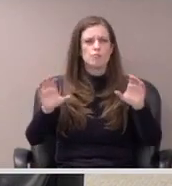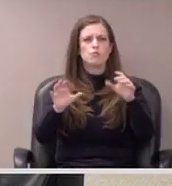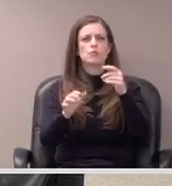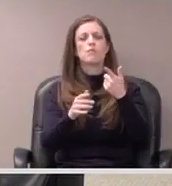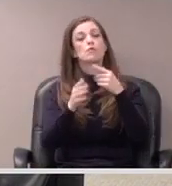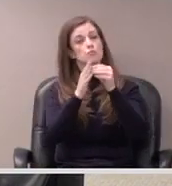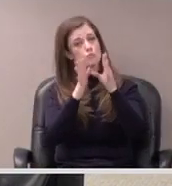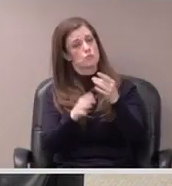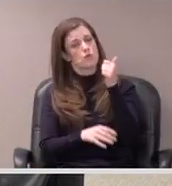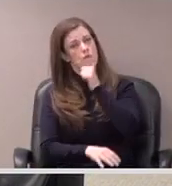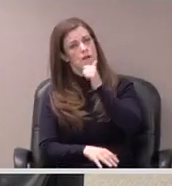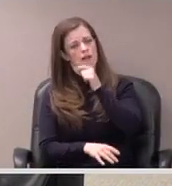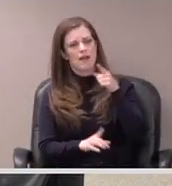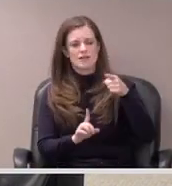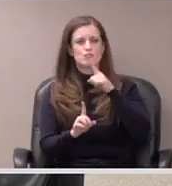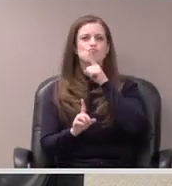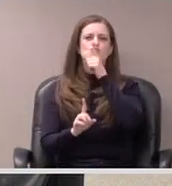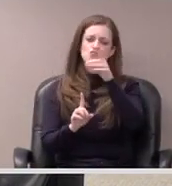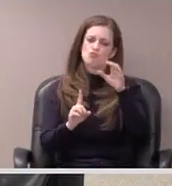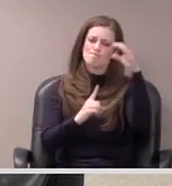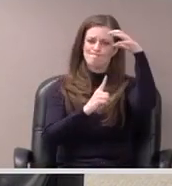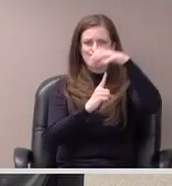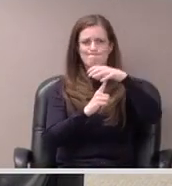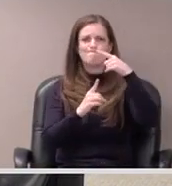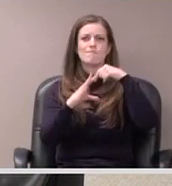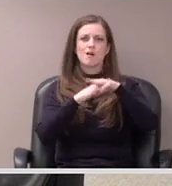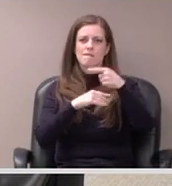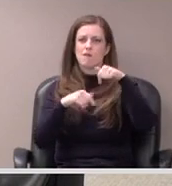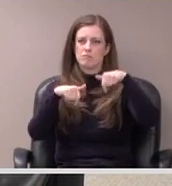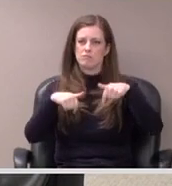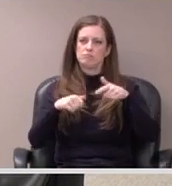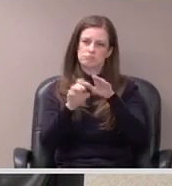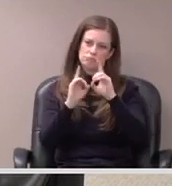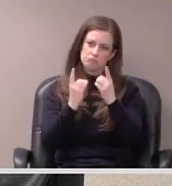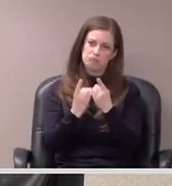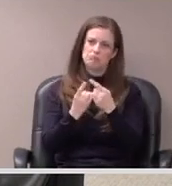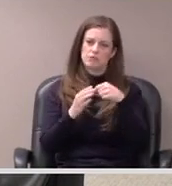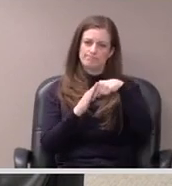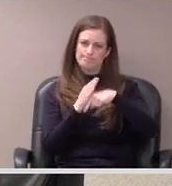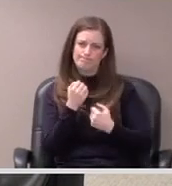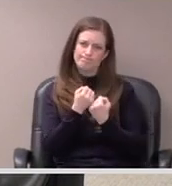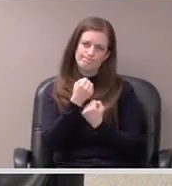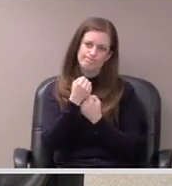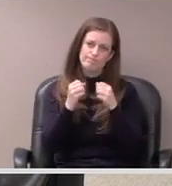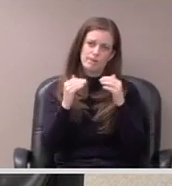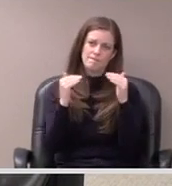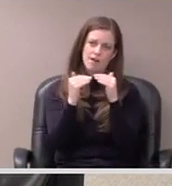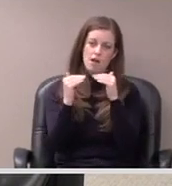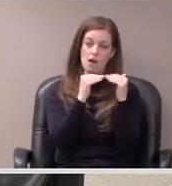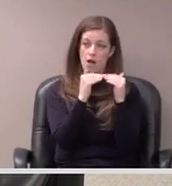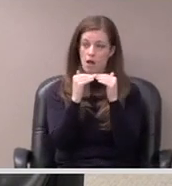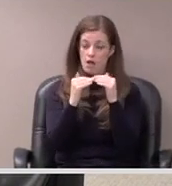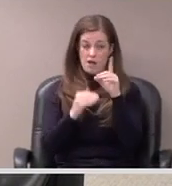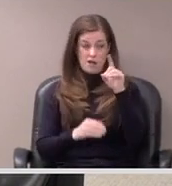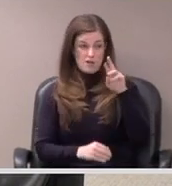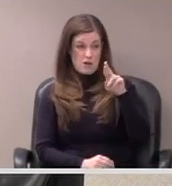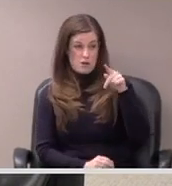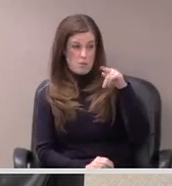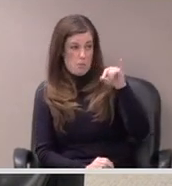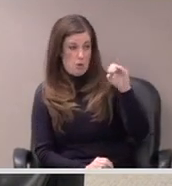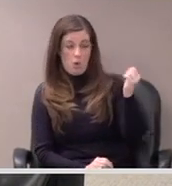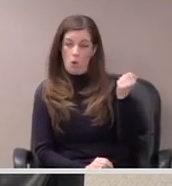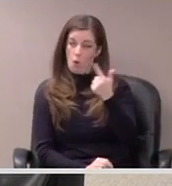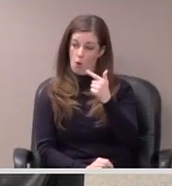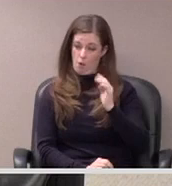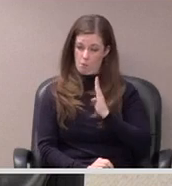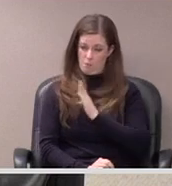students. She is a true champion of our district's core values. Dr. Polio, all of our board members,